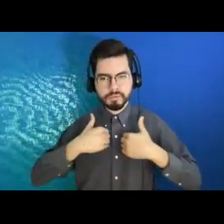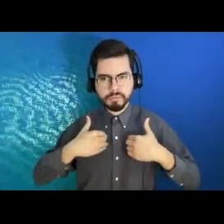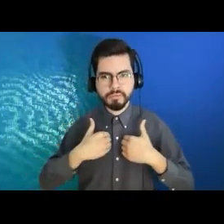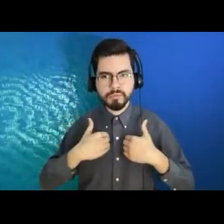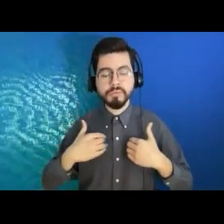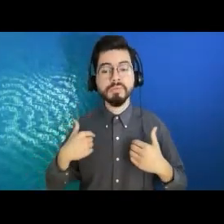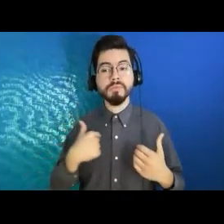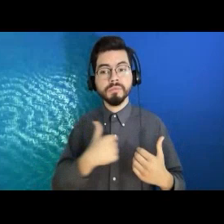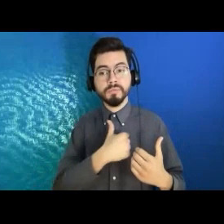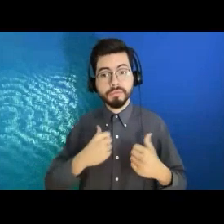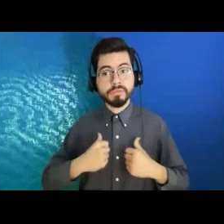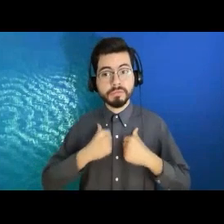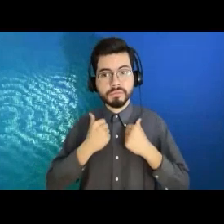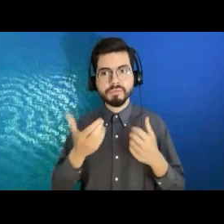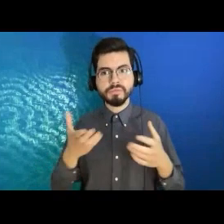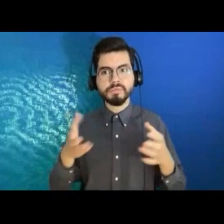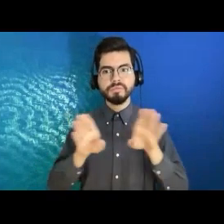population. There's no